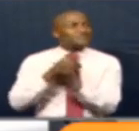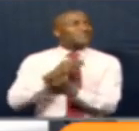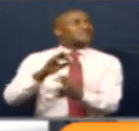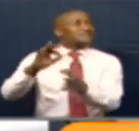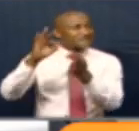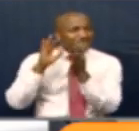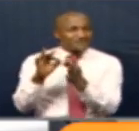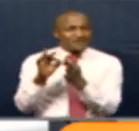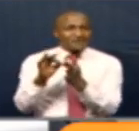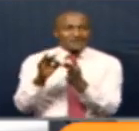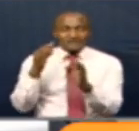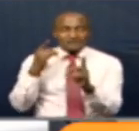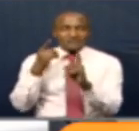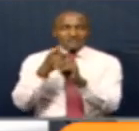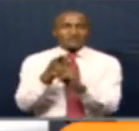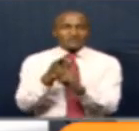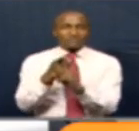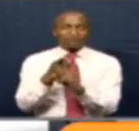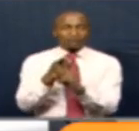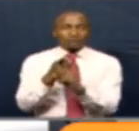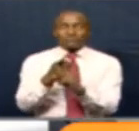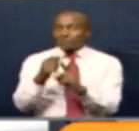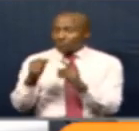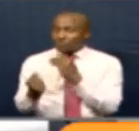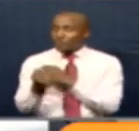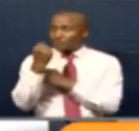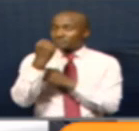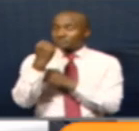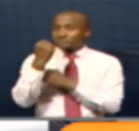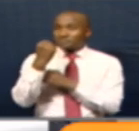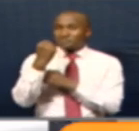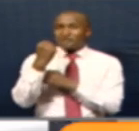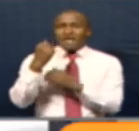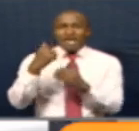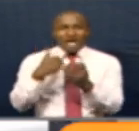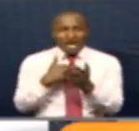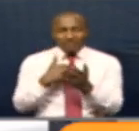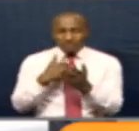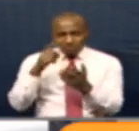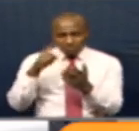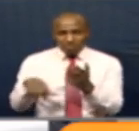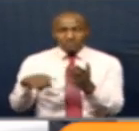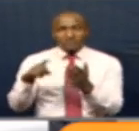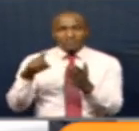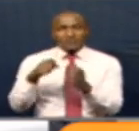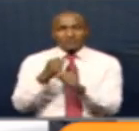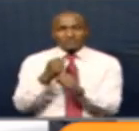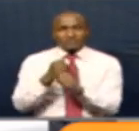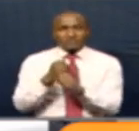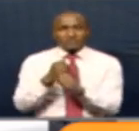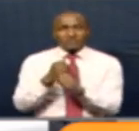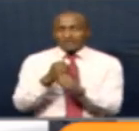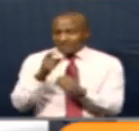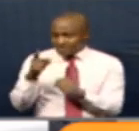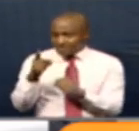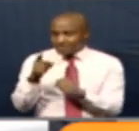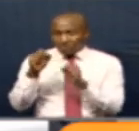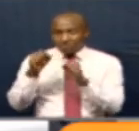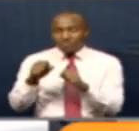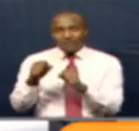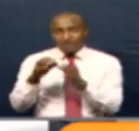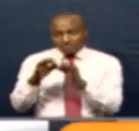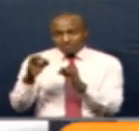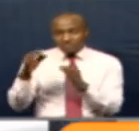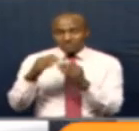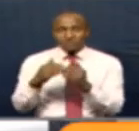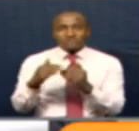specific targets. When you wake up in the morning, there is a thing you are supposed to do. Mm-hmm. And that thing, we can be able to measure going